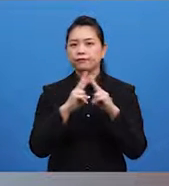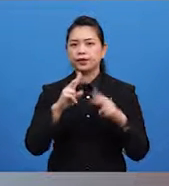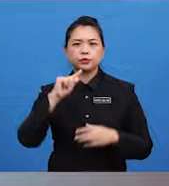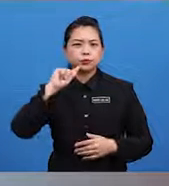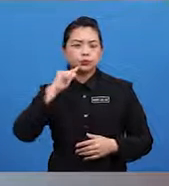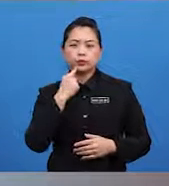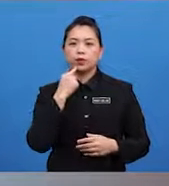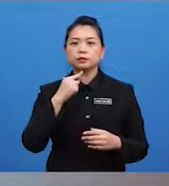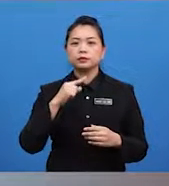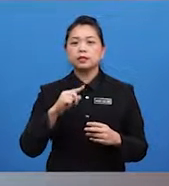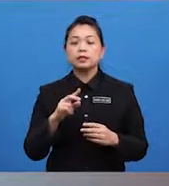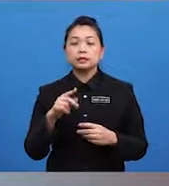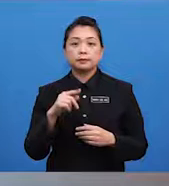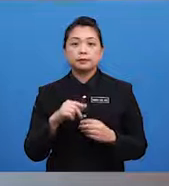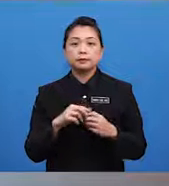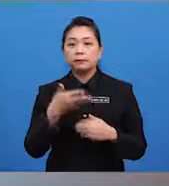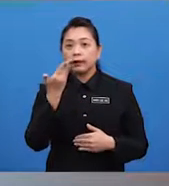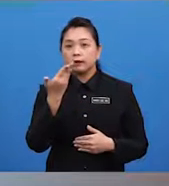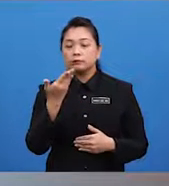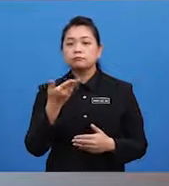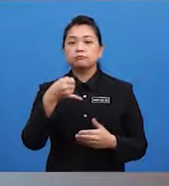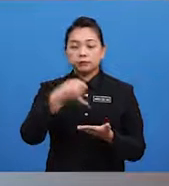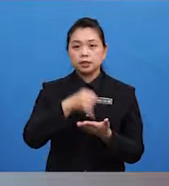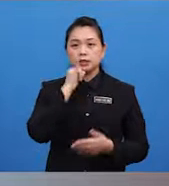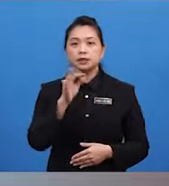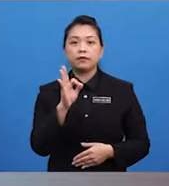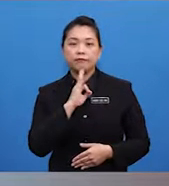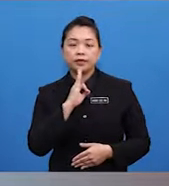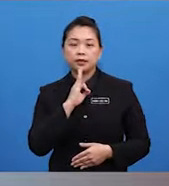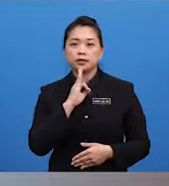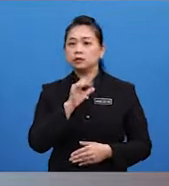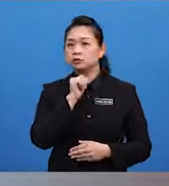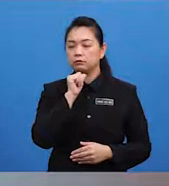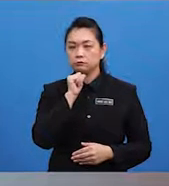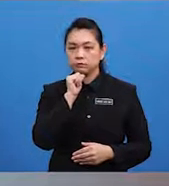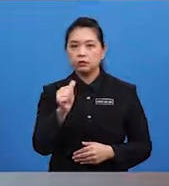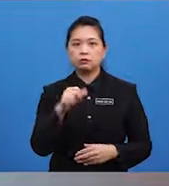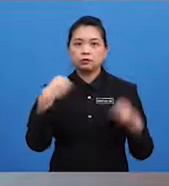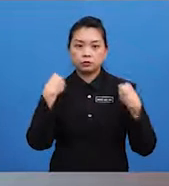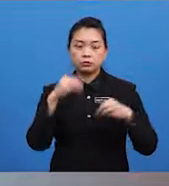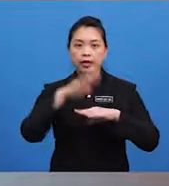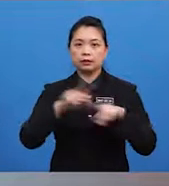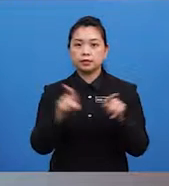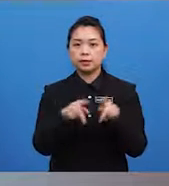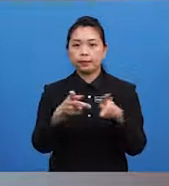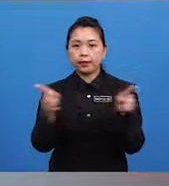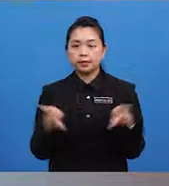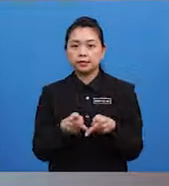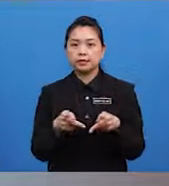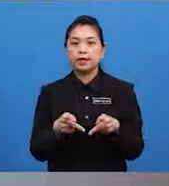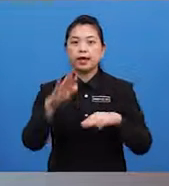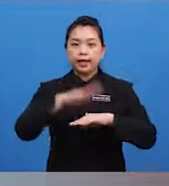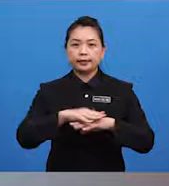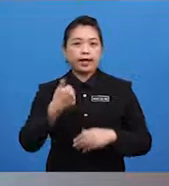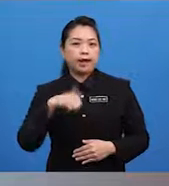very strong smell. It is a fact. It is not sold at the same place as the other fruits in